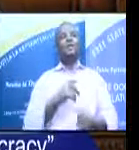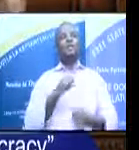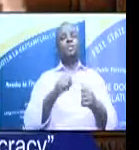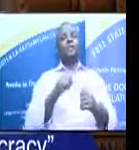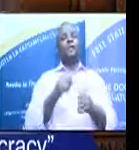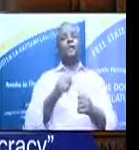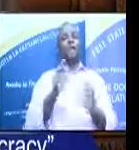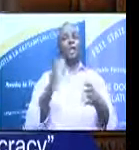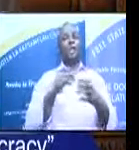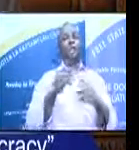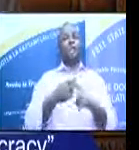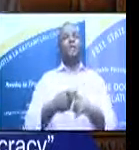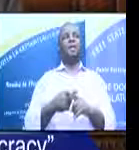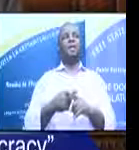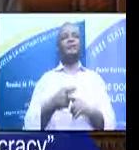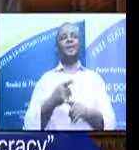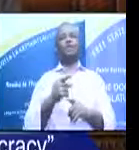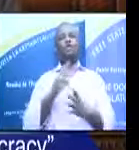is not the same thing.